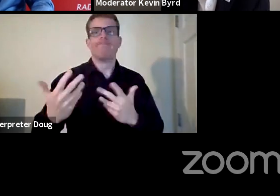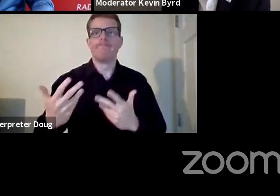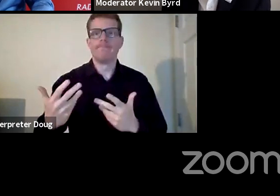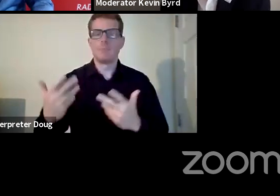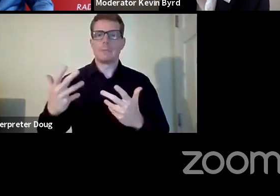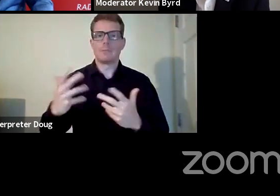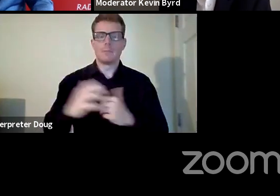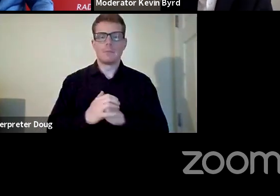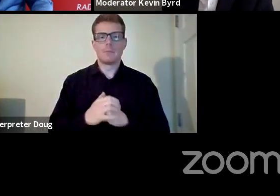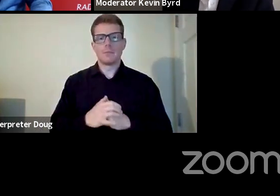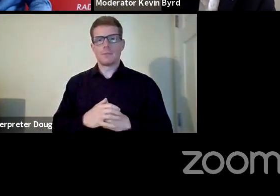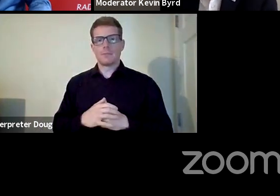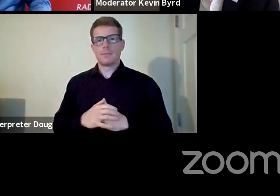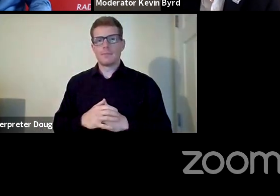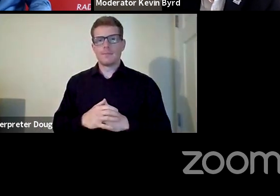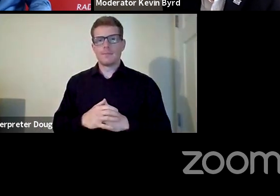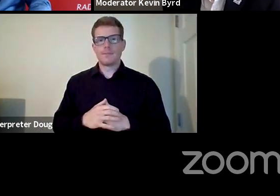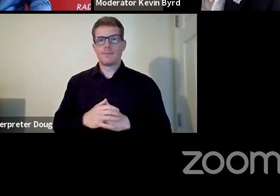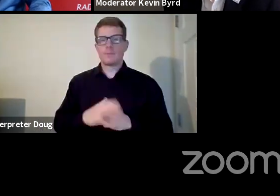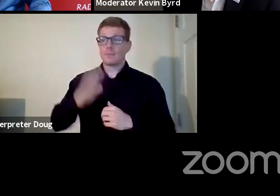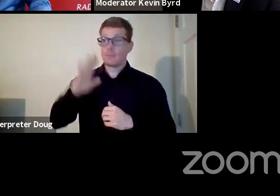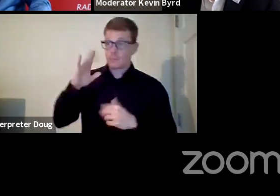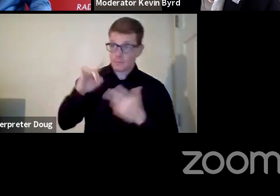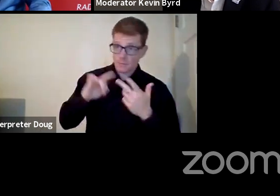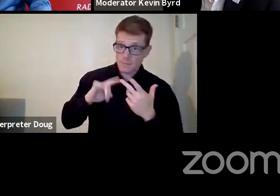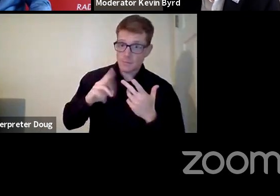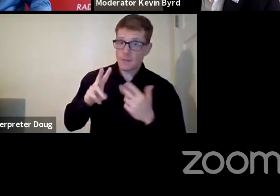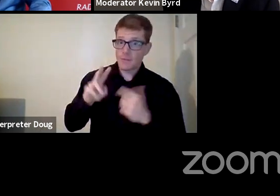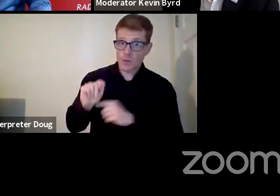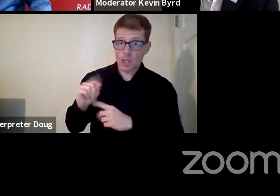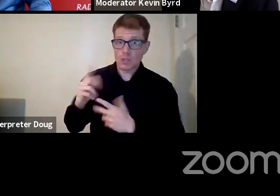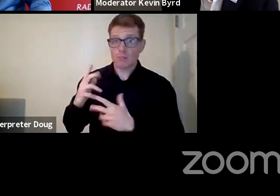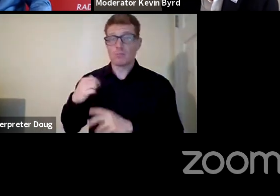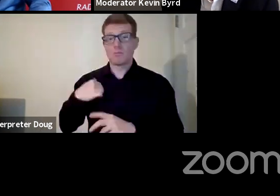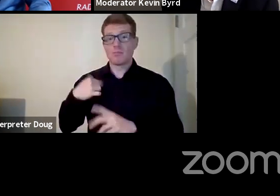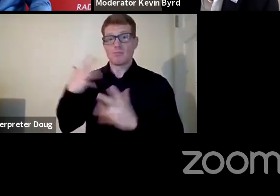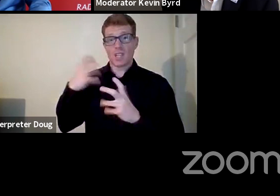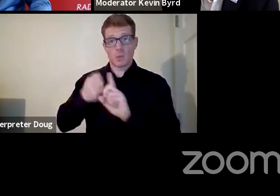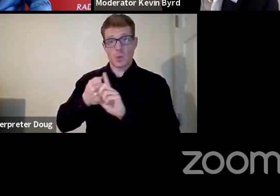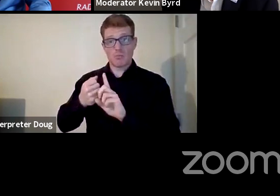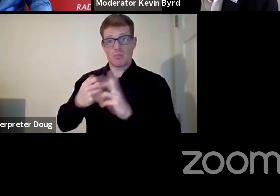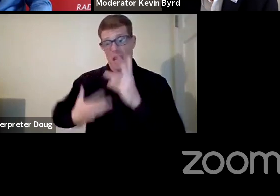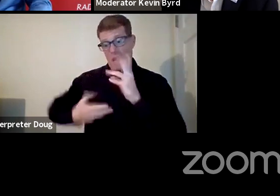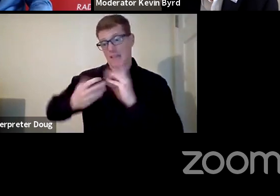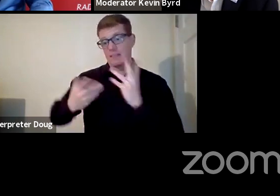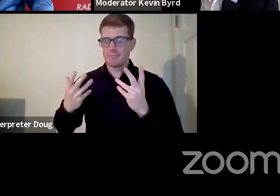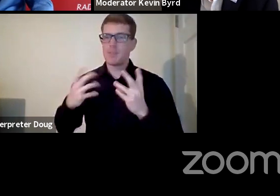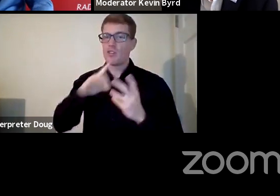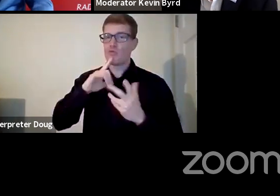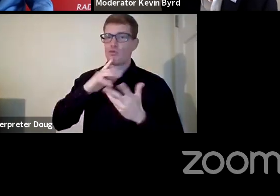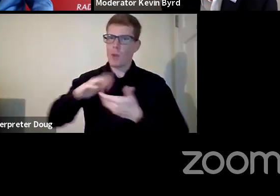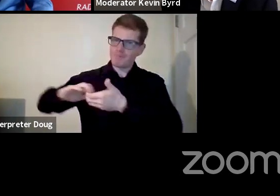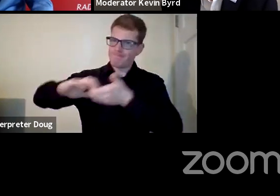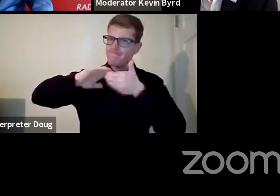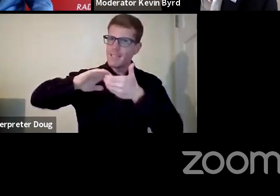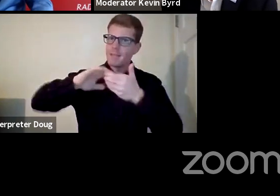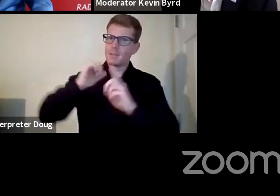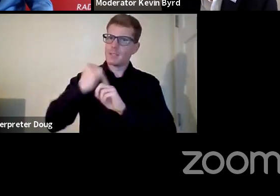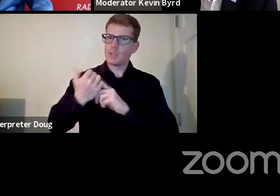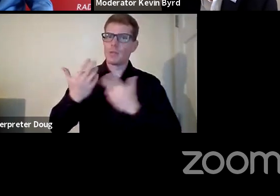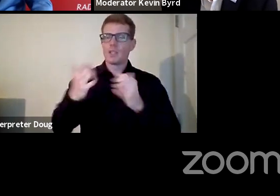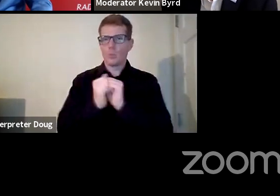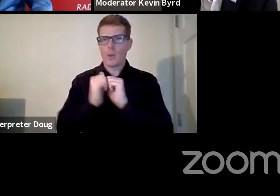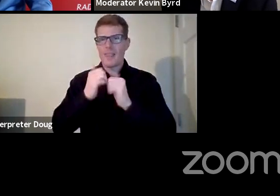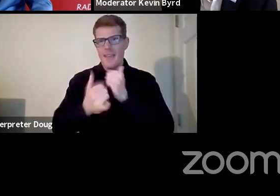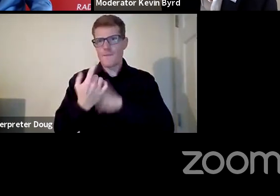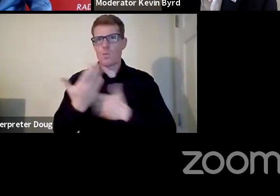Yeah, I could maybe add that it's a very collaborative situation with all of our partners in the state and in the